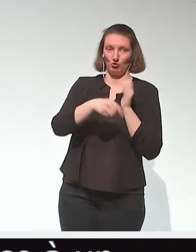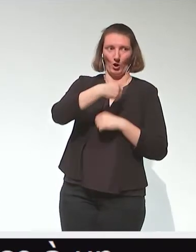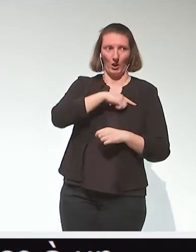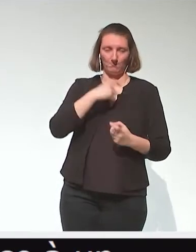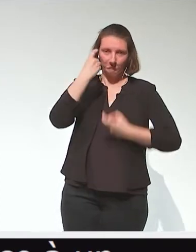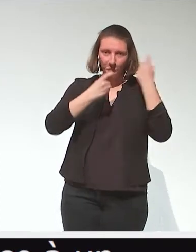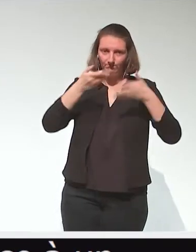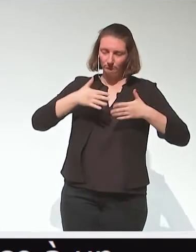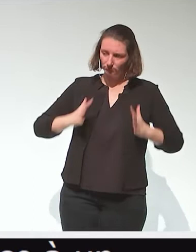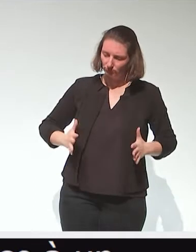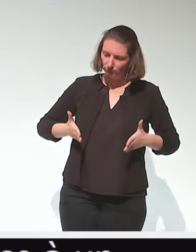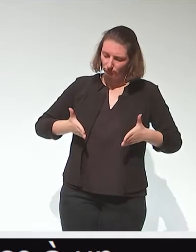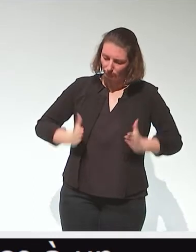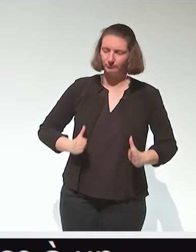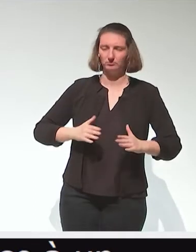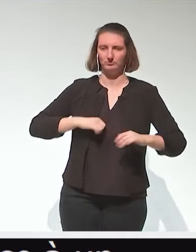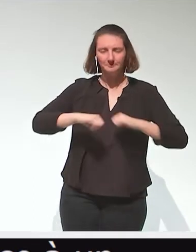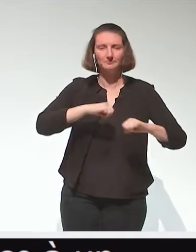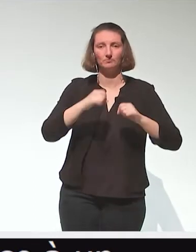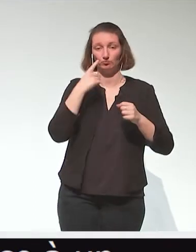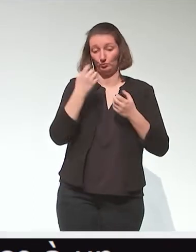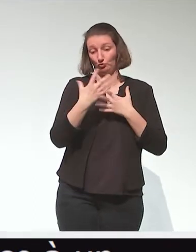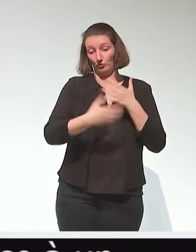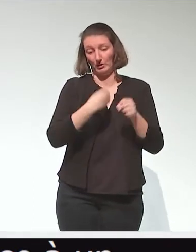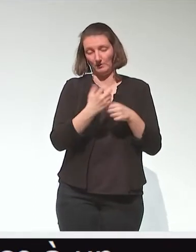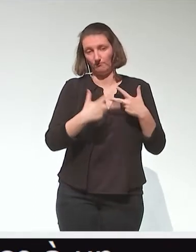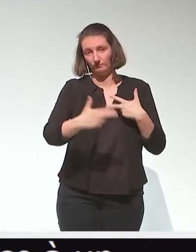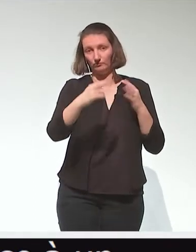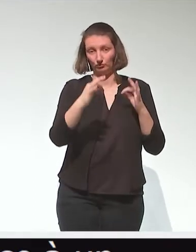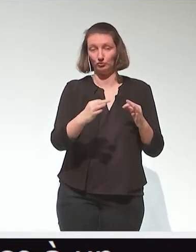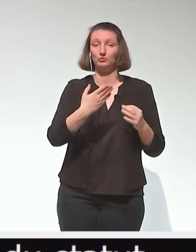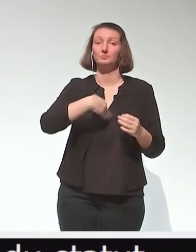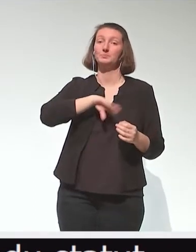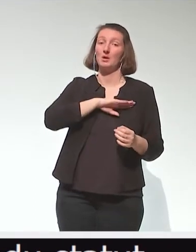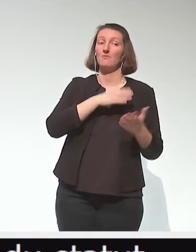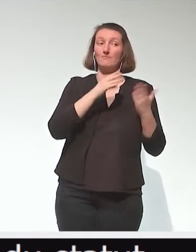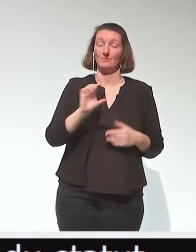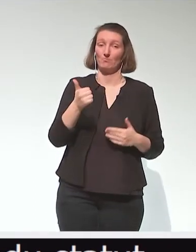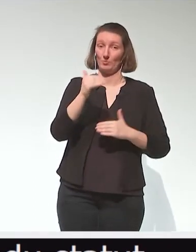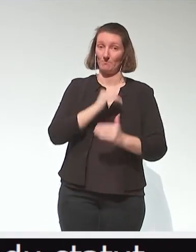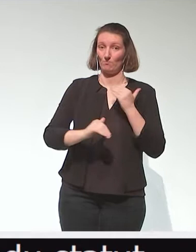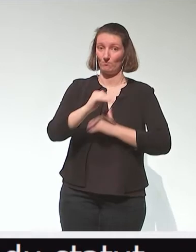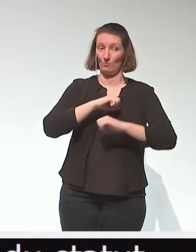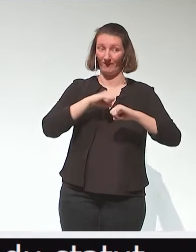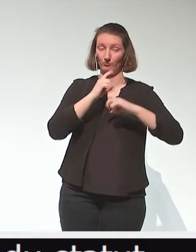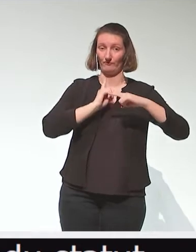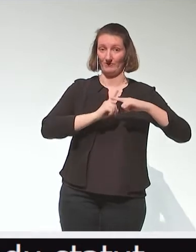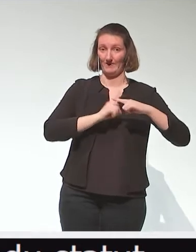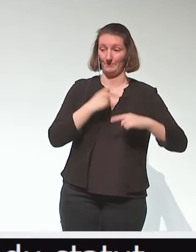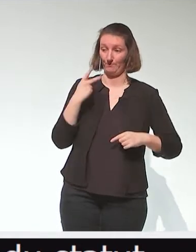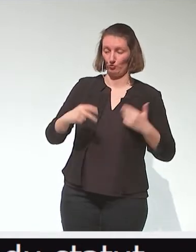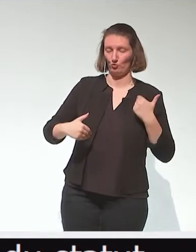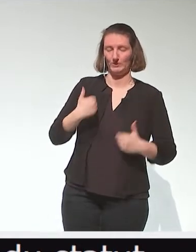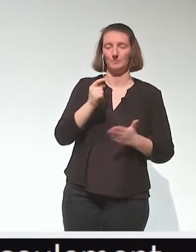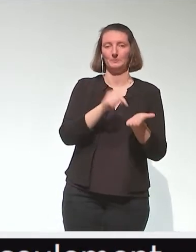company creation. So these are the measures that we're signing up to, and we'll be doing so over the next few years. And it's thanks to the first federal plan and